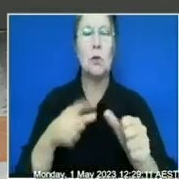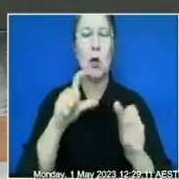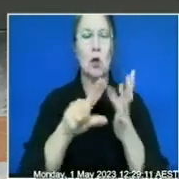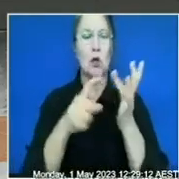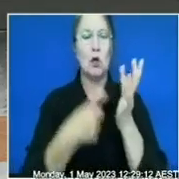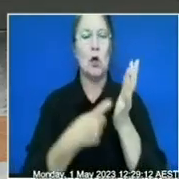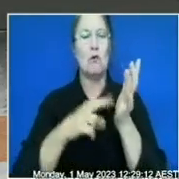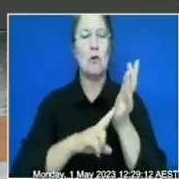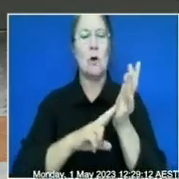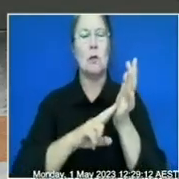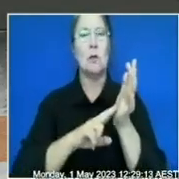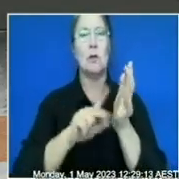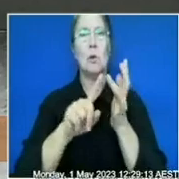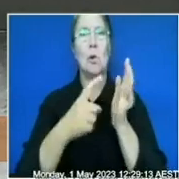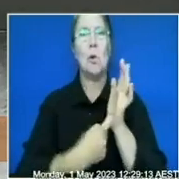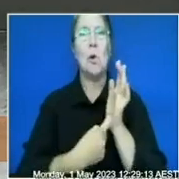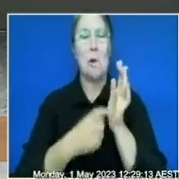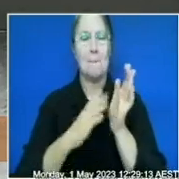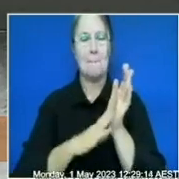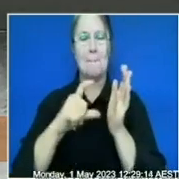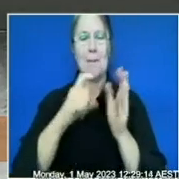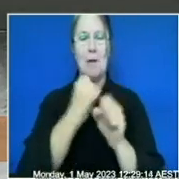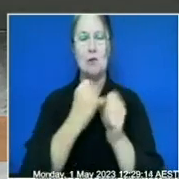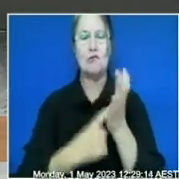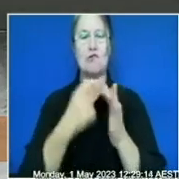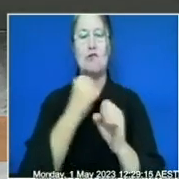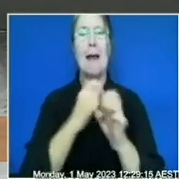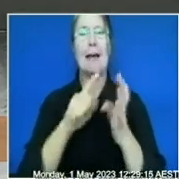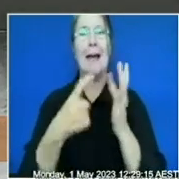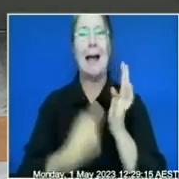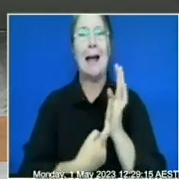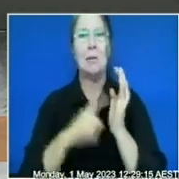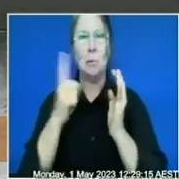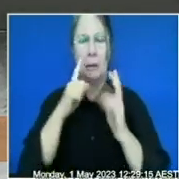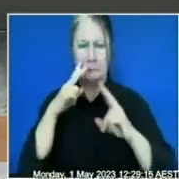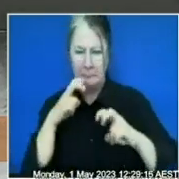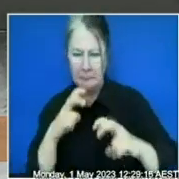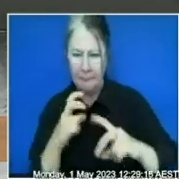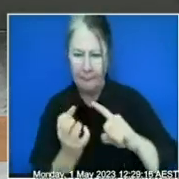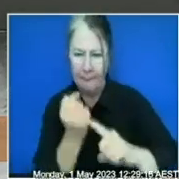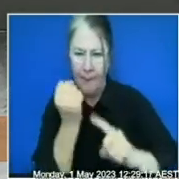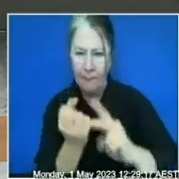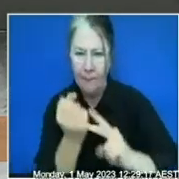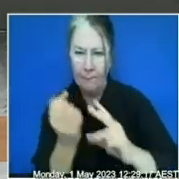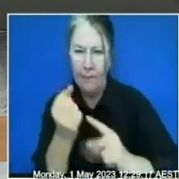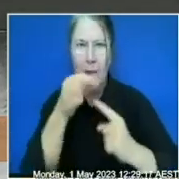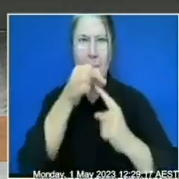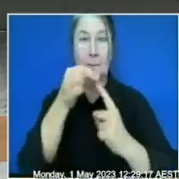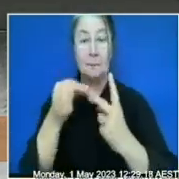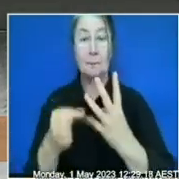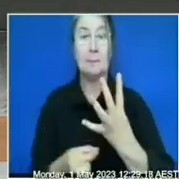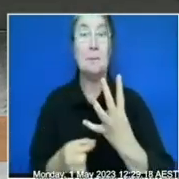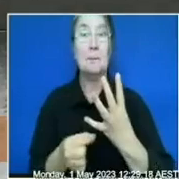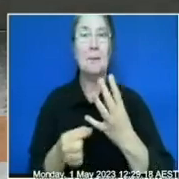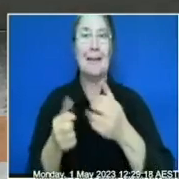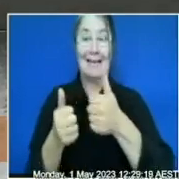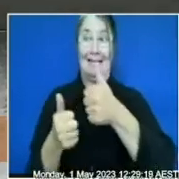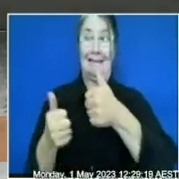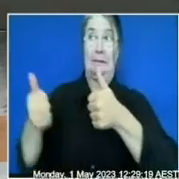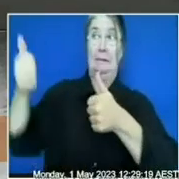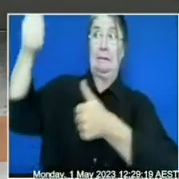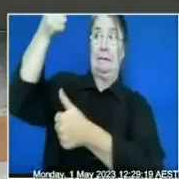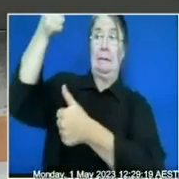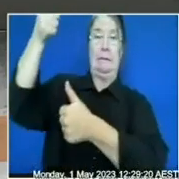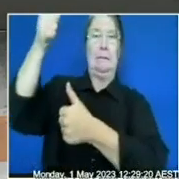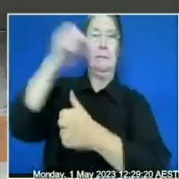as a senior bureaucrat in the Department of Health, you were already aware of what the Department of Health's response was going to be in this